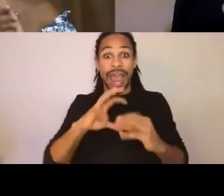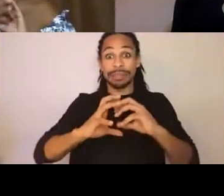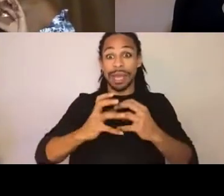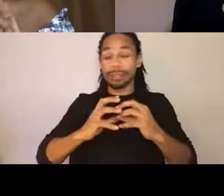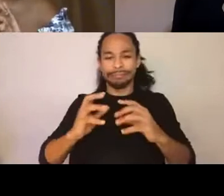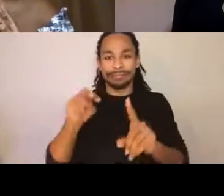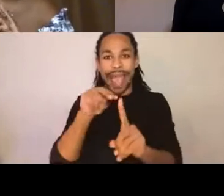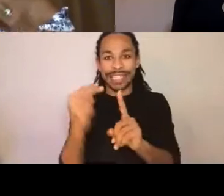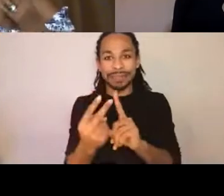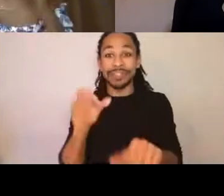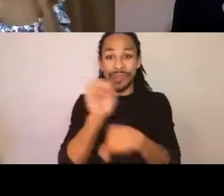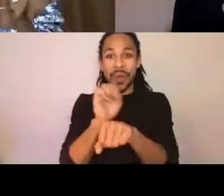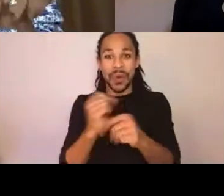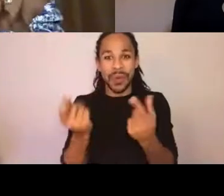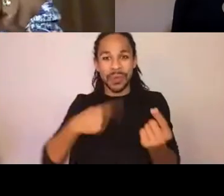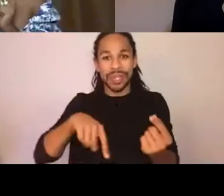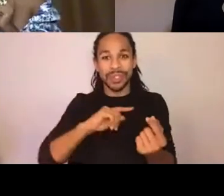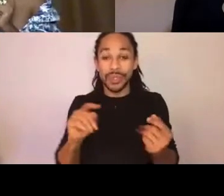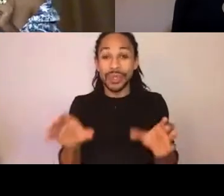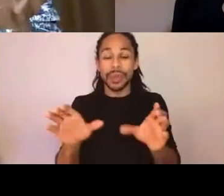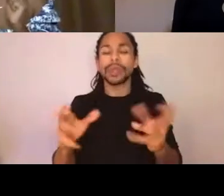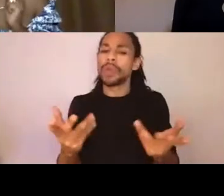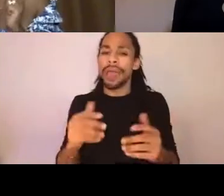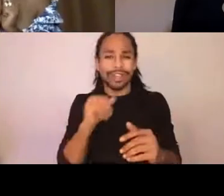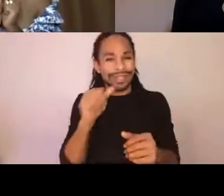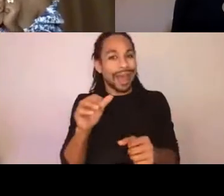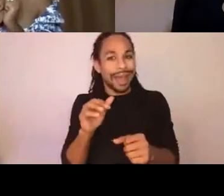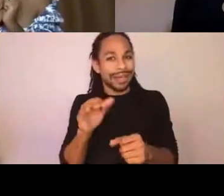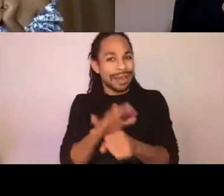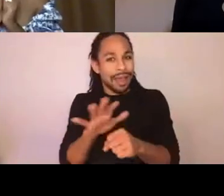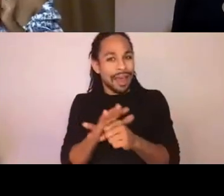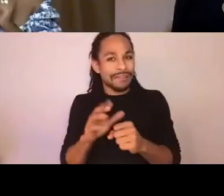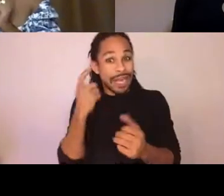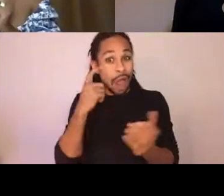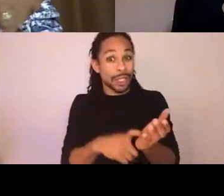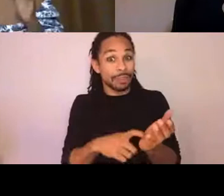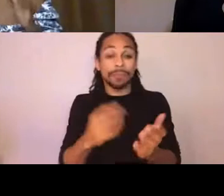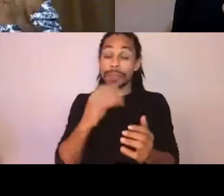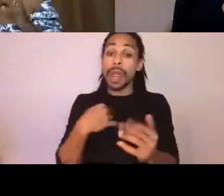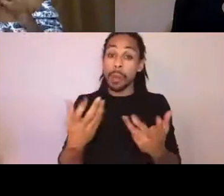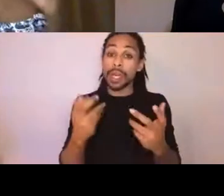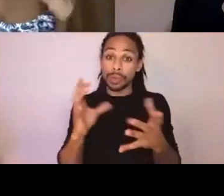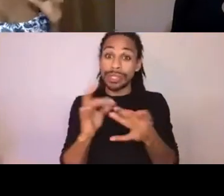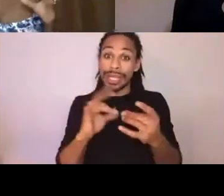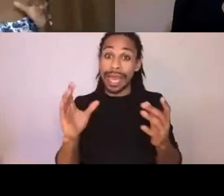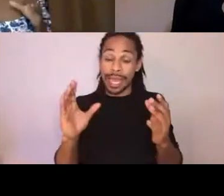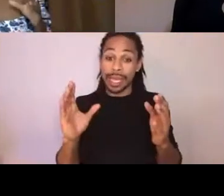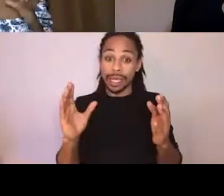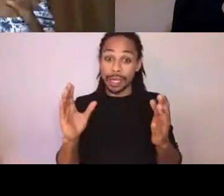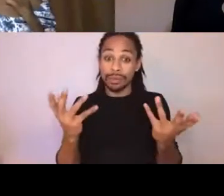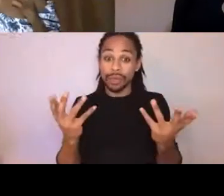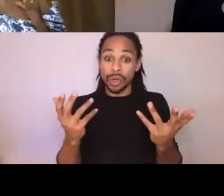enough acknowledgement, and that's why this panel I wanted to say yes to felt so special, because what we're saying is